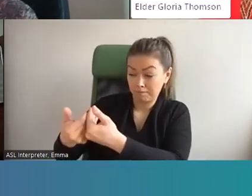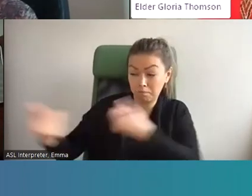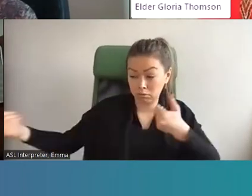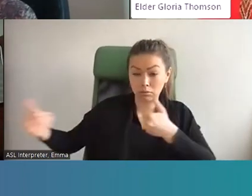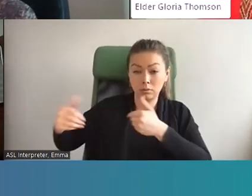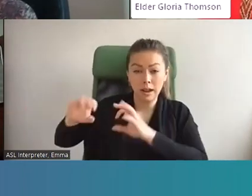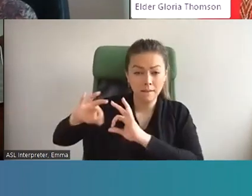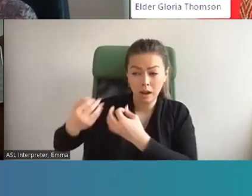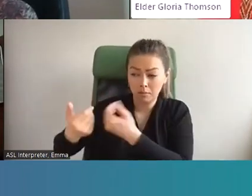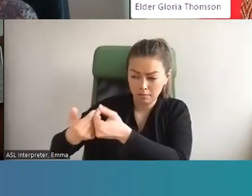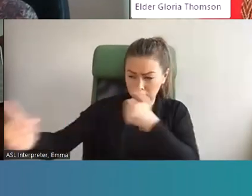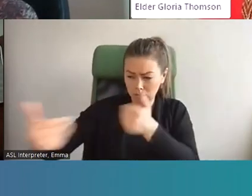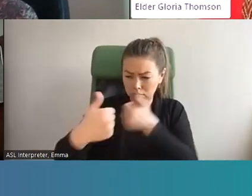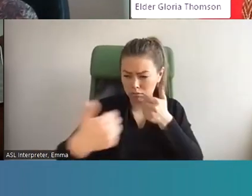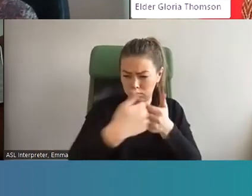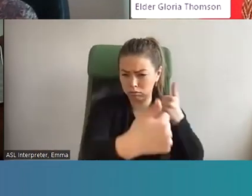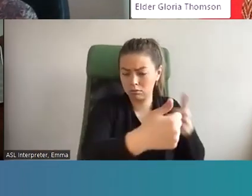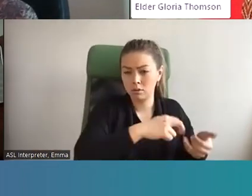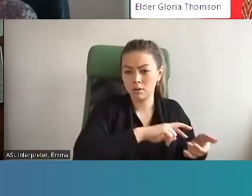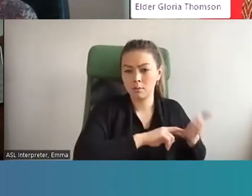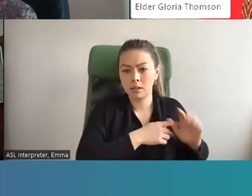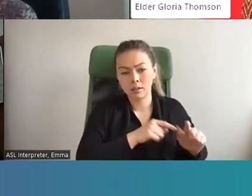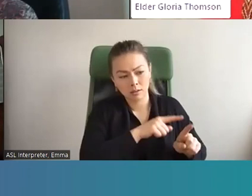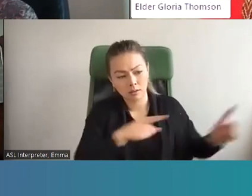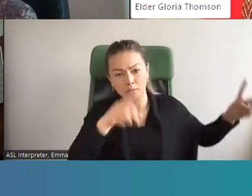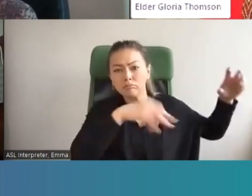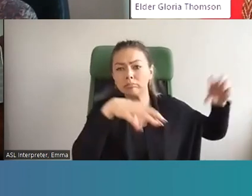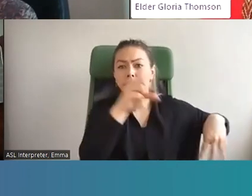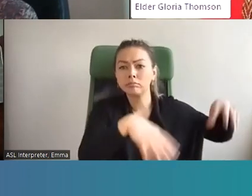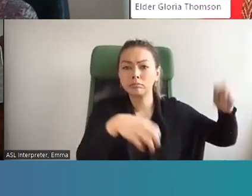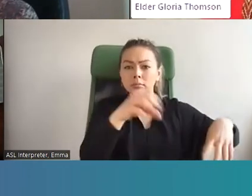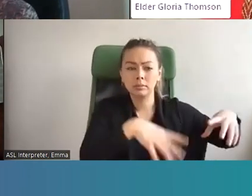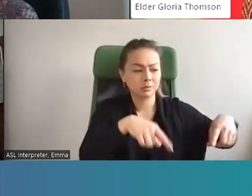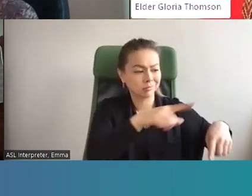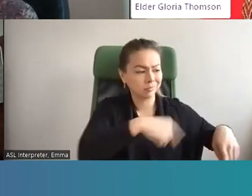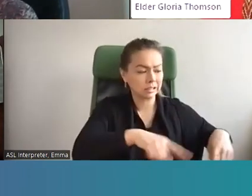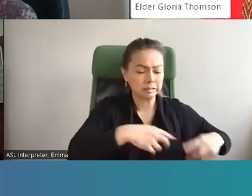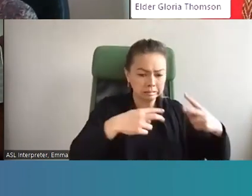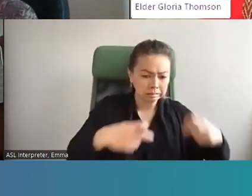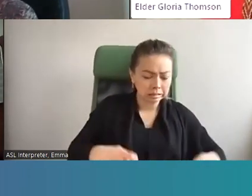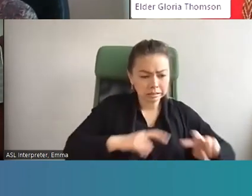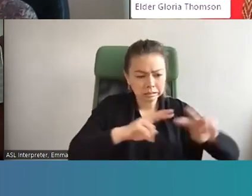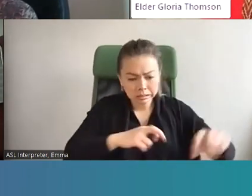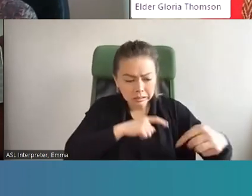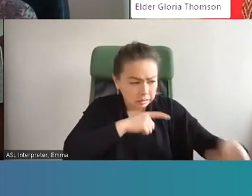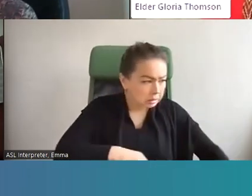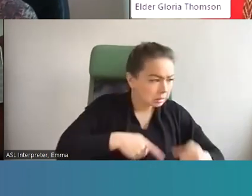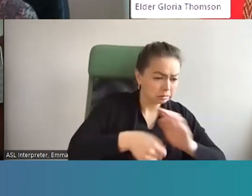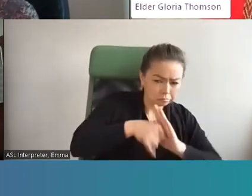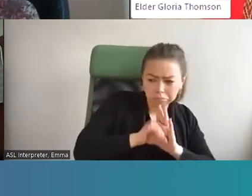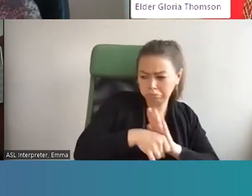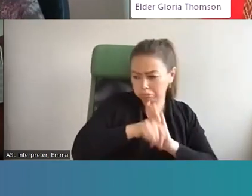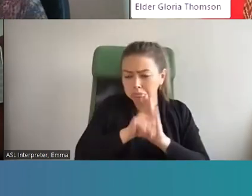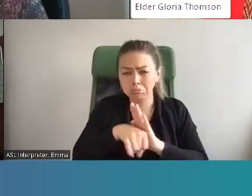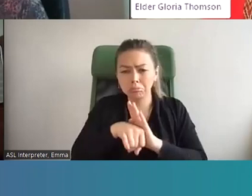melting pot of losing our identity, which we're at this moment, you know, so identity